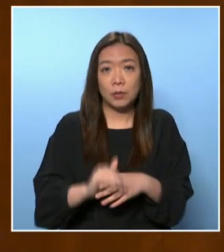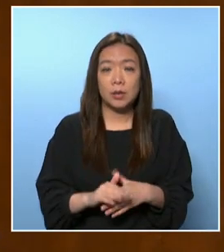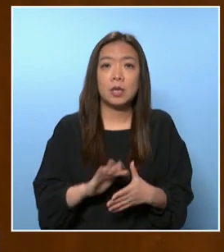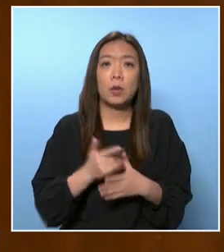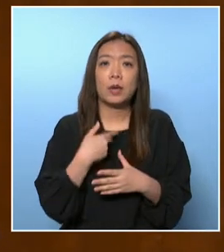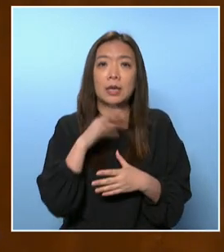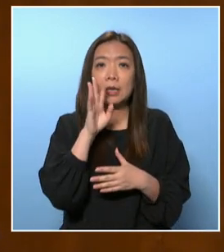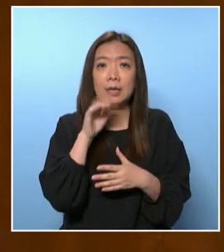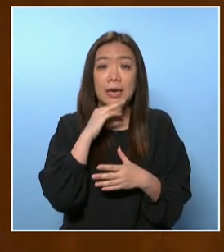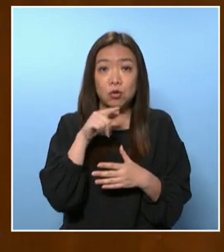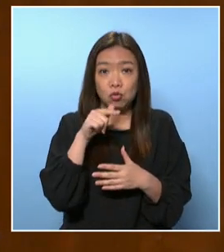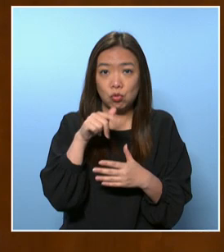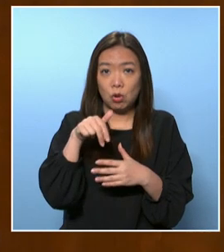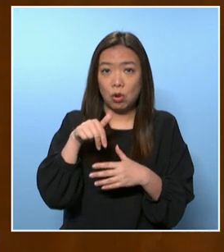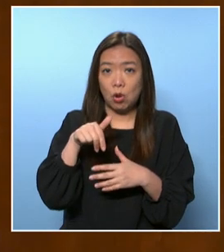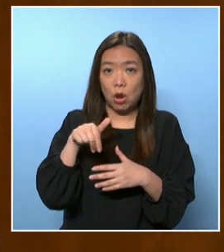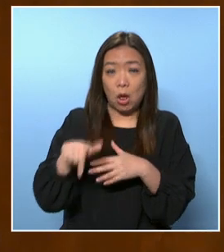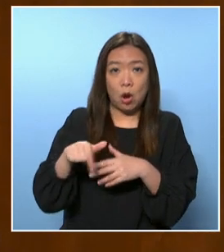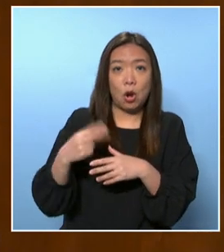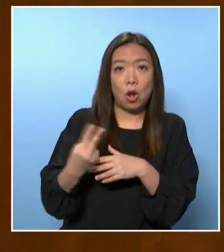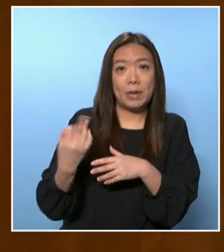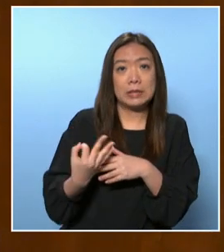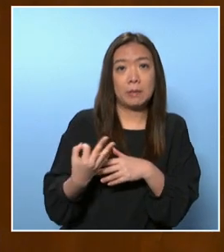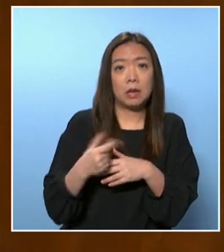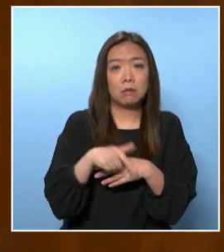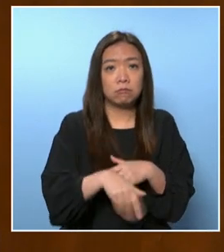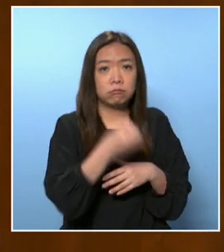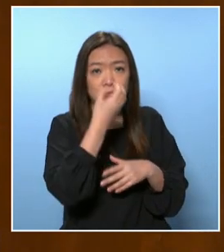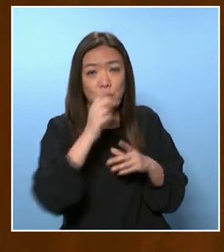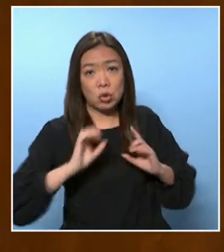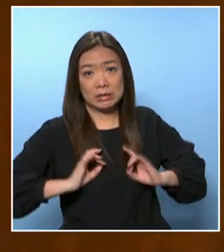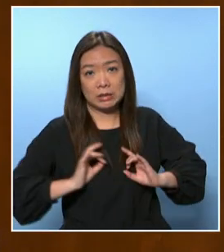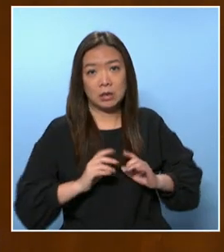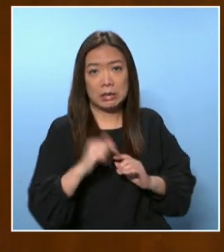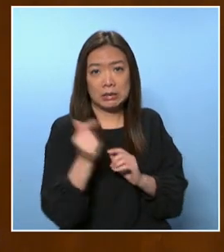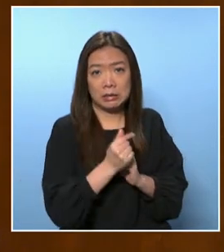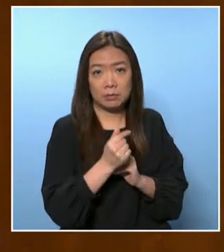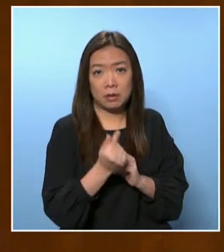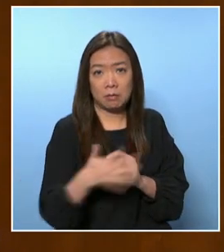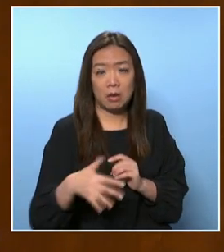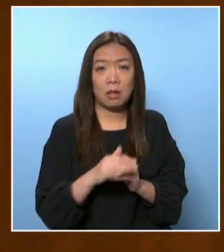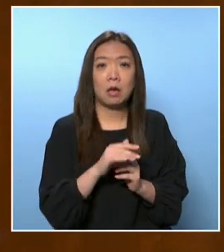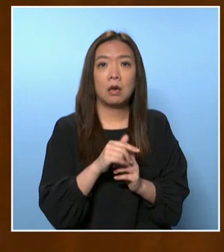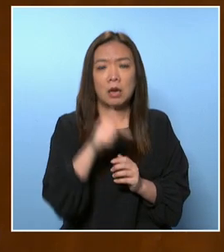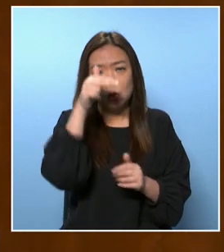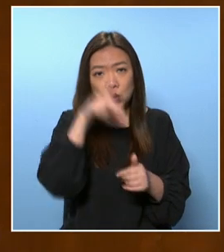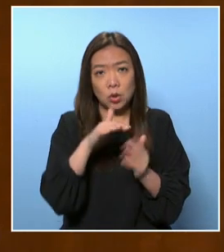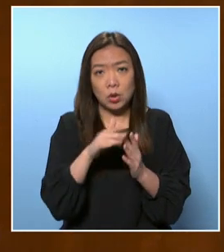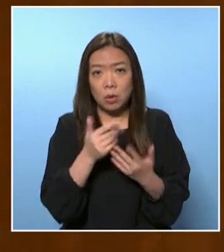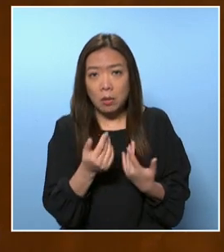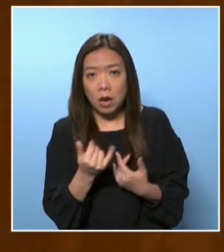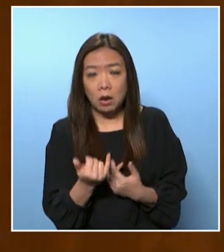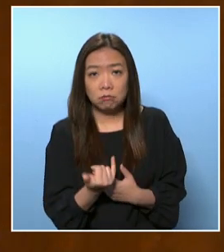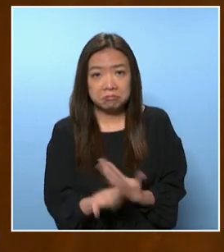By adopting this method, perhaps you can even save money for Hong Kong.